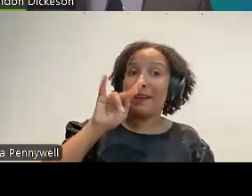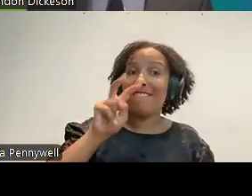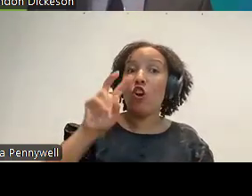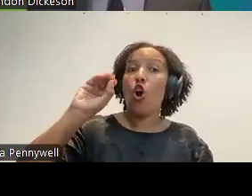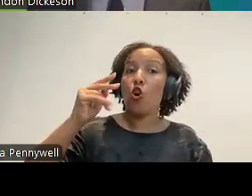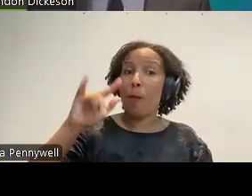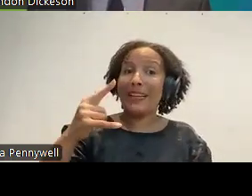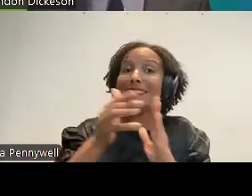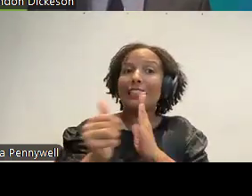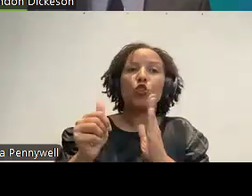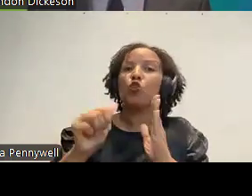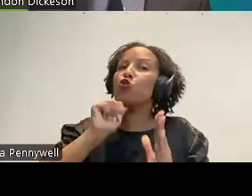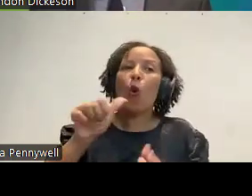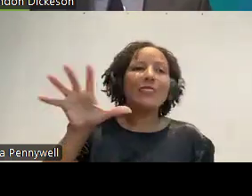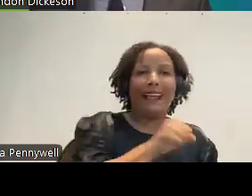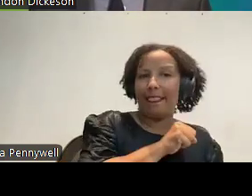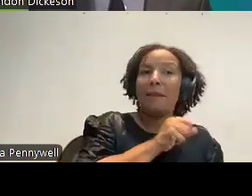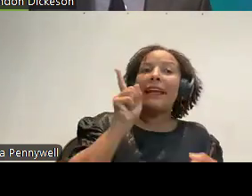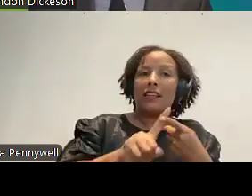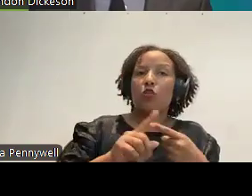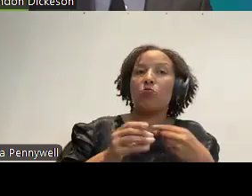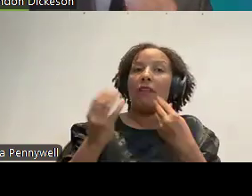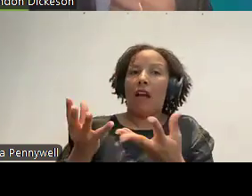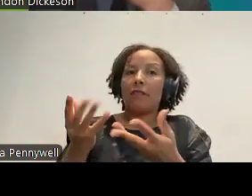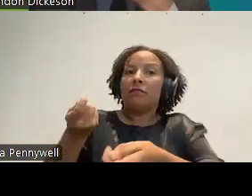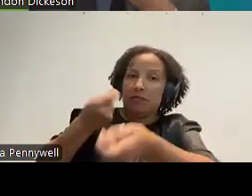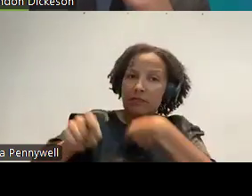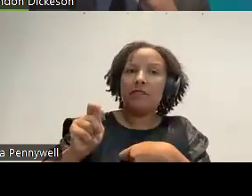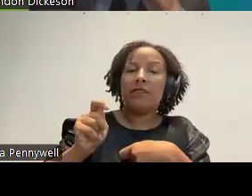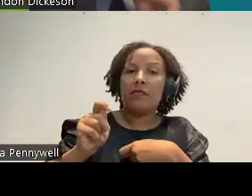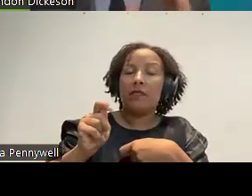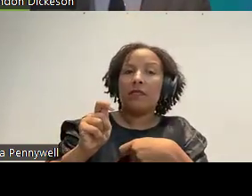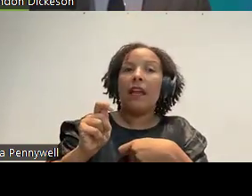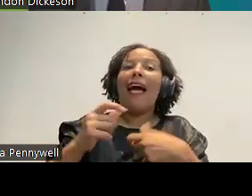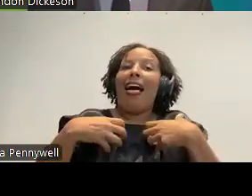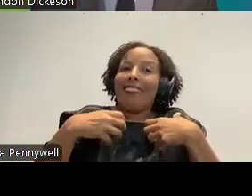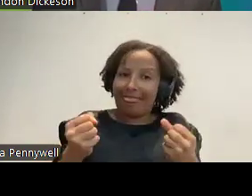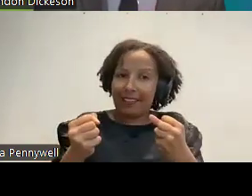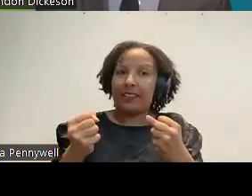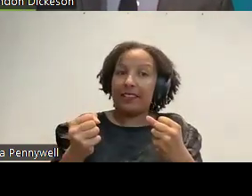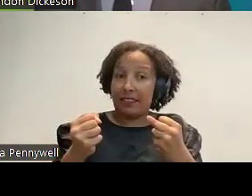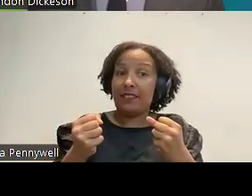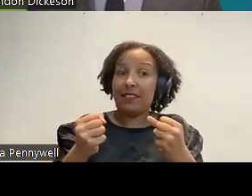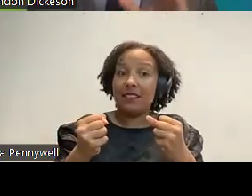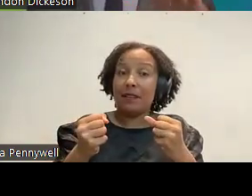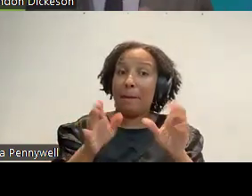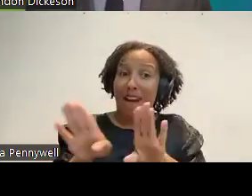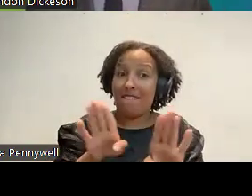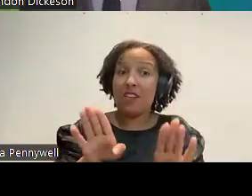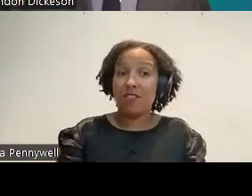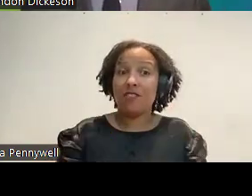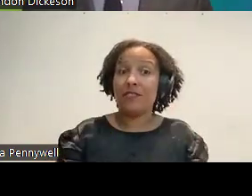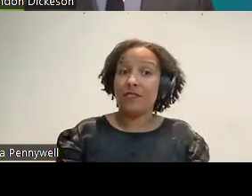skill and response. So health concerns. I've already listed these and discussed this, but what I want to highlight from